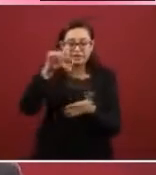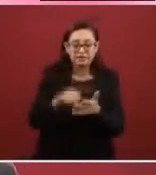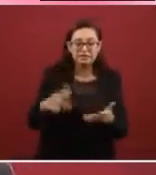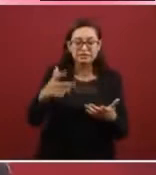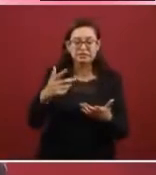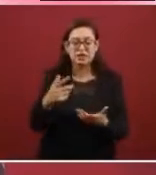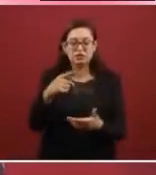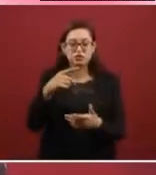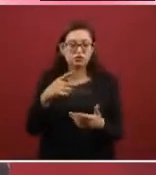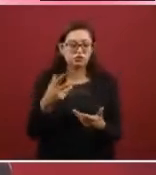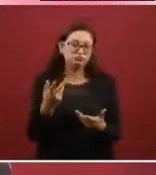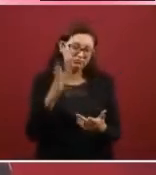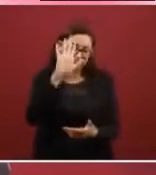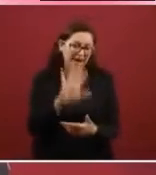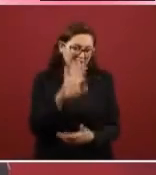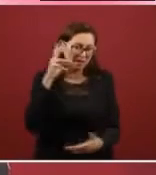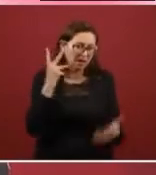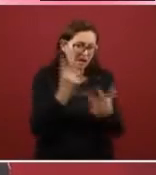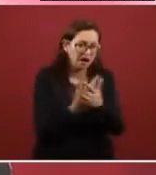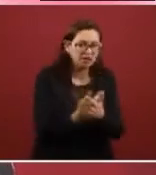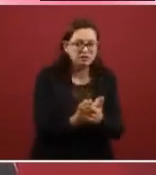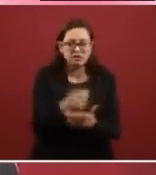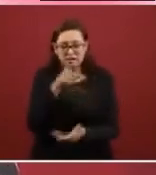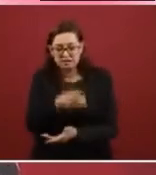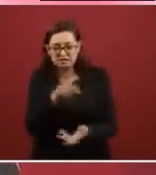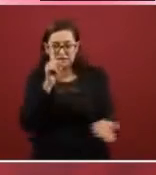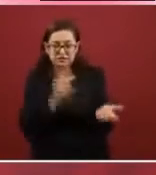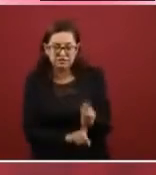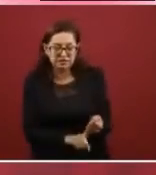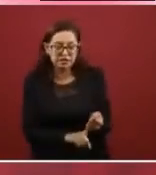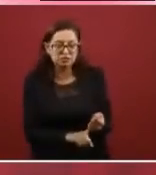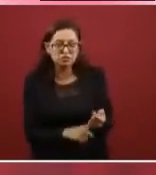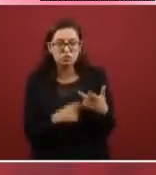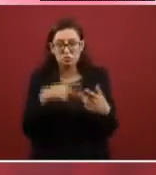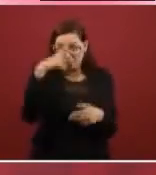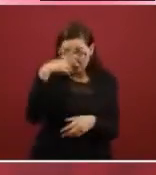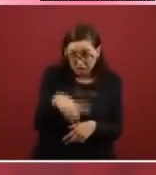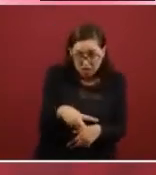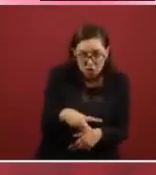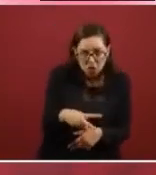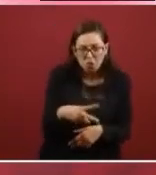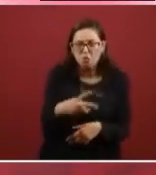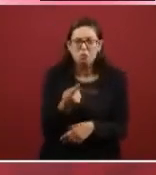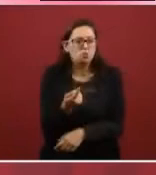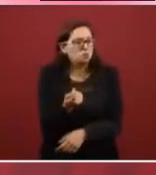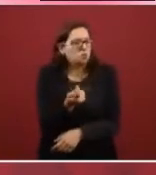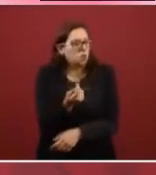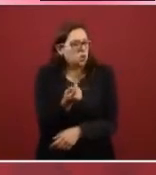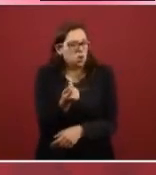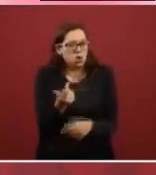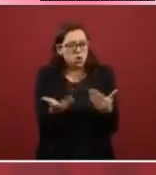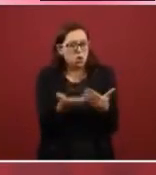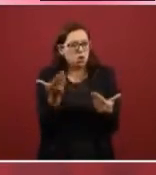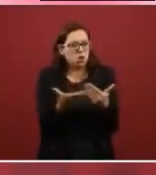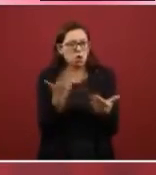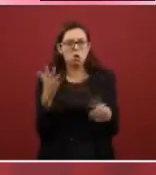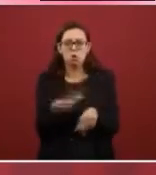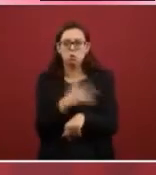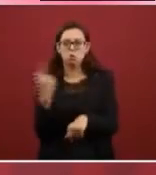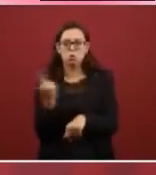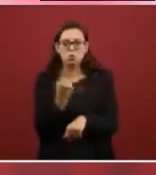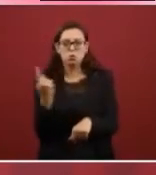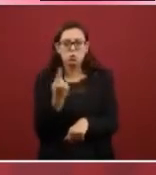muy Mexicans. Porque son repatriados de inmediato. Because they're y entonces lo que vas a encontrar